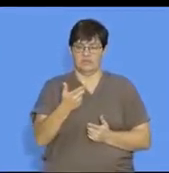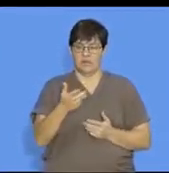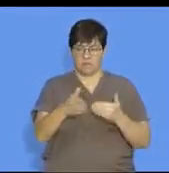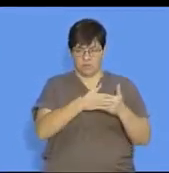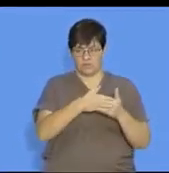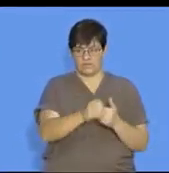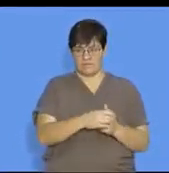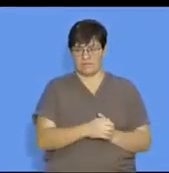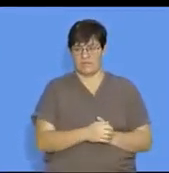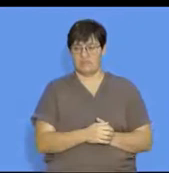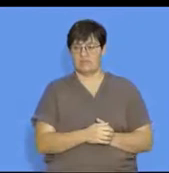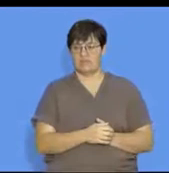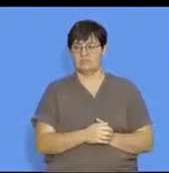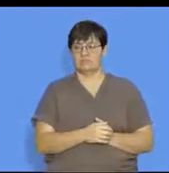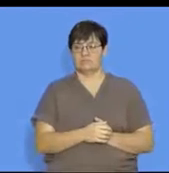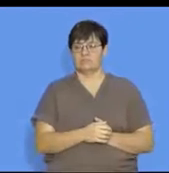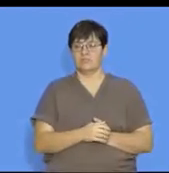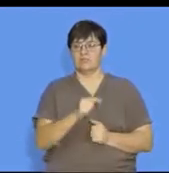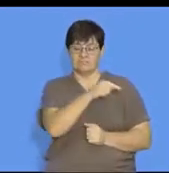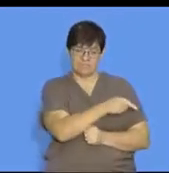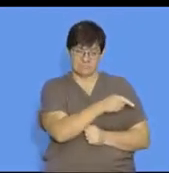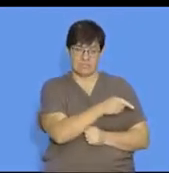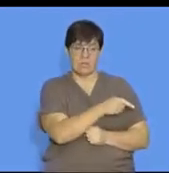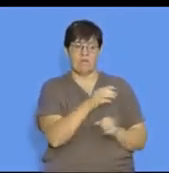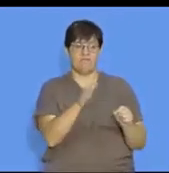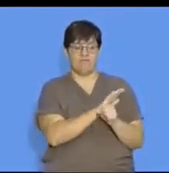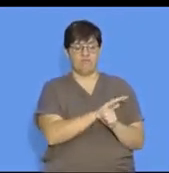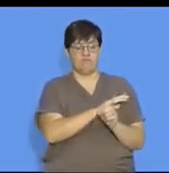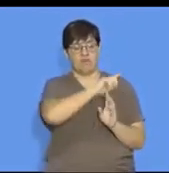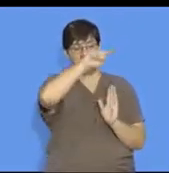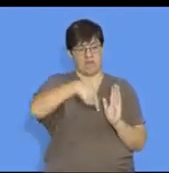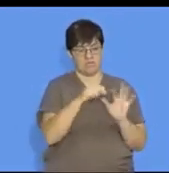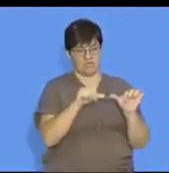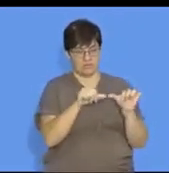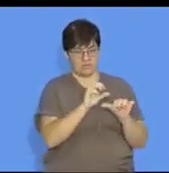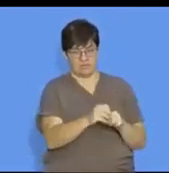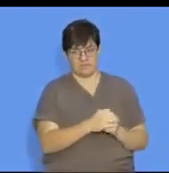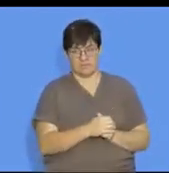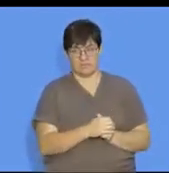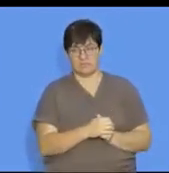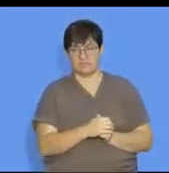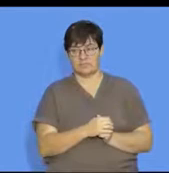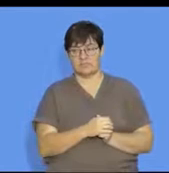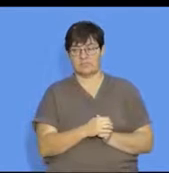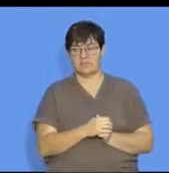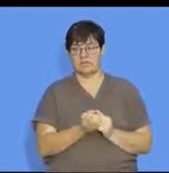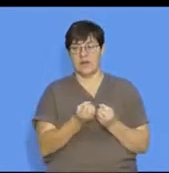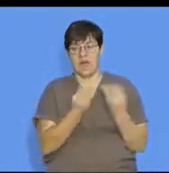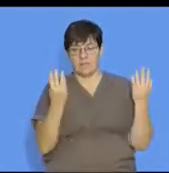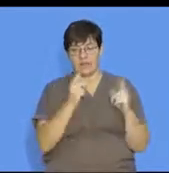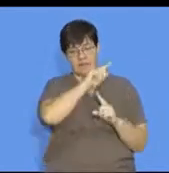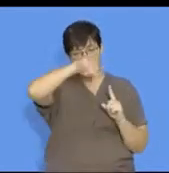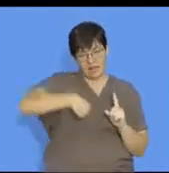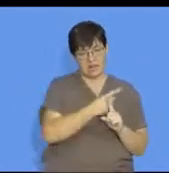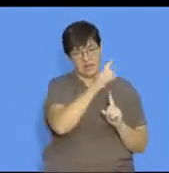is closed. So this is going to measure the total current, right? So bear in mind the amount